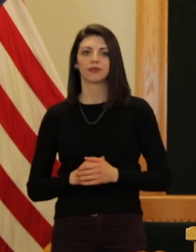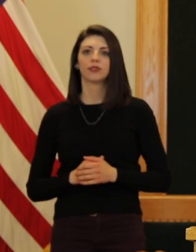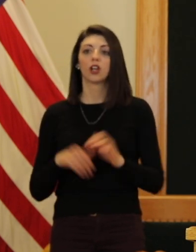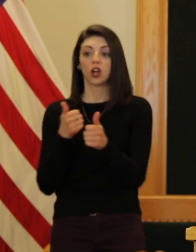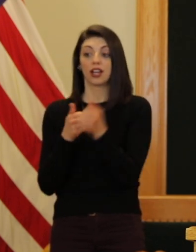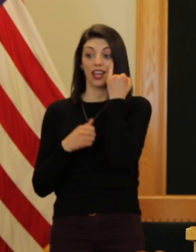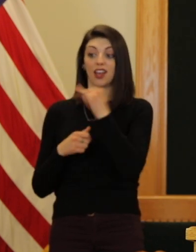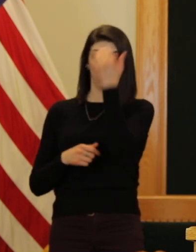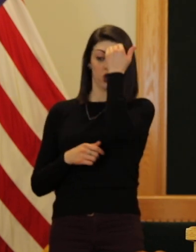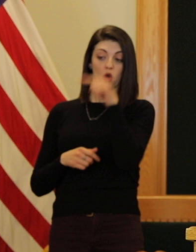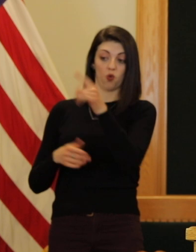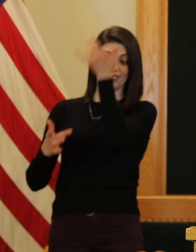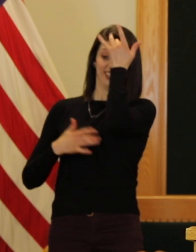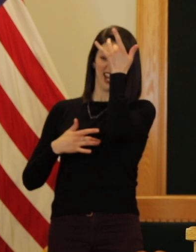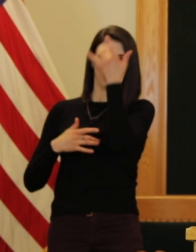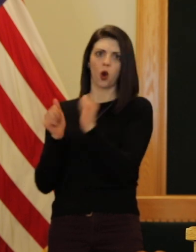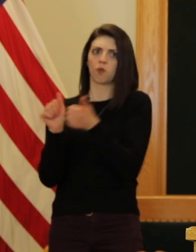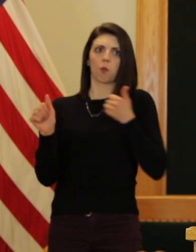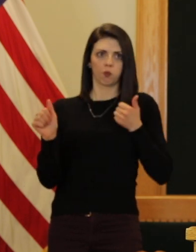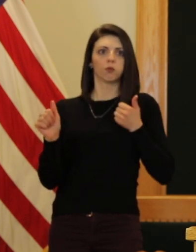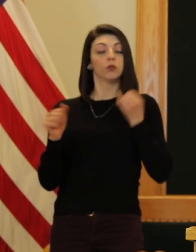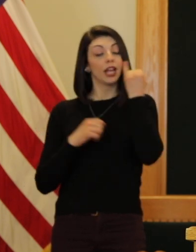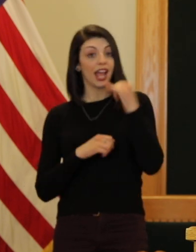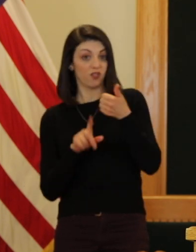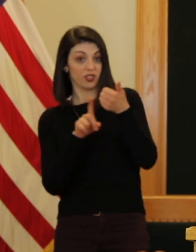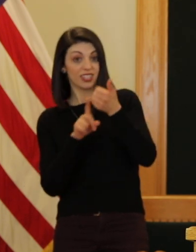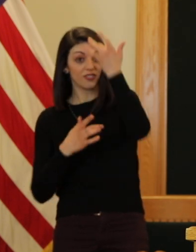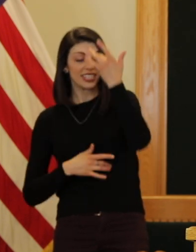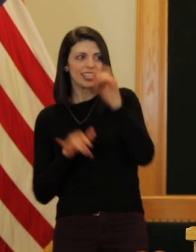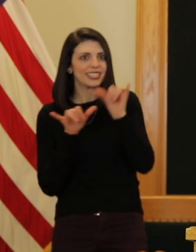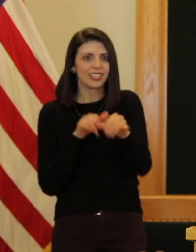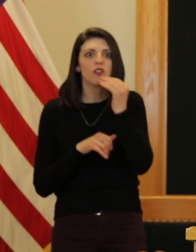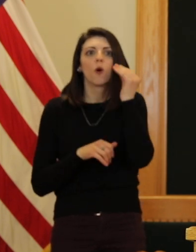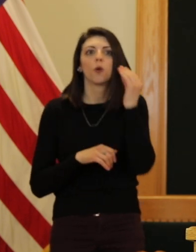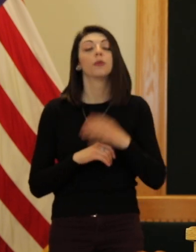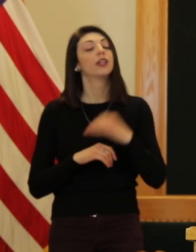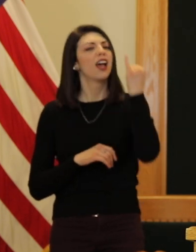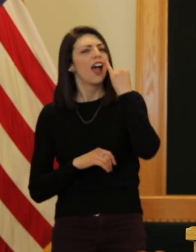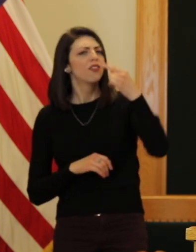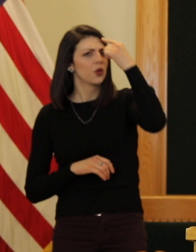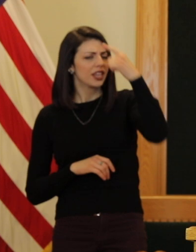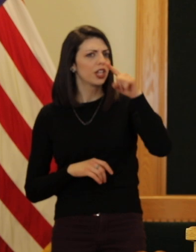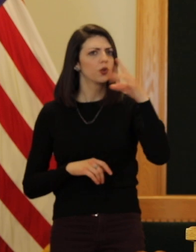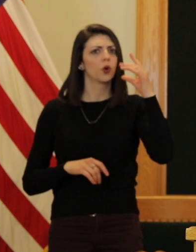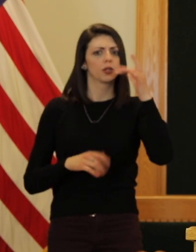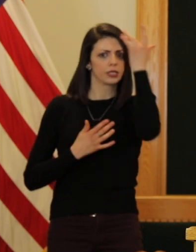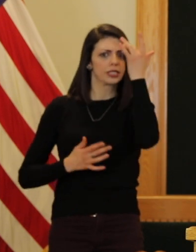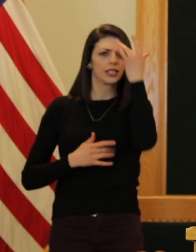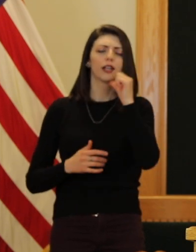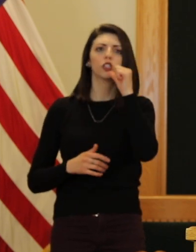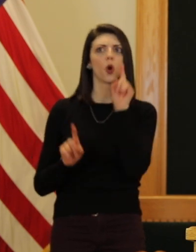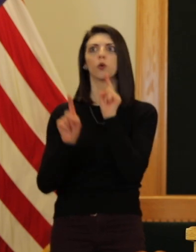sick. Stay home if you are sick. Please do not go to an emergency department unless you are experiencing